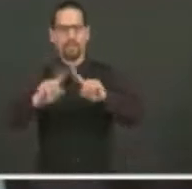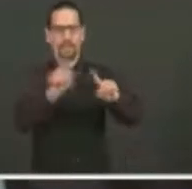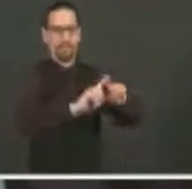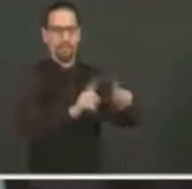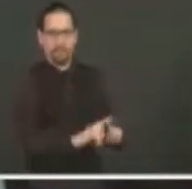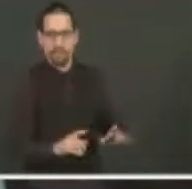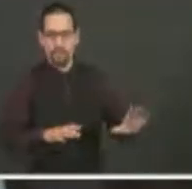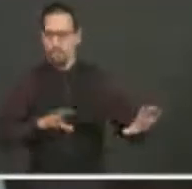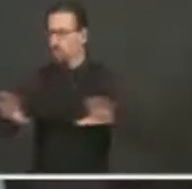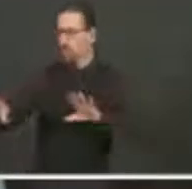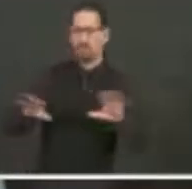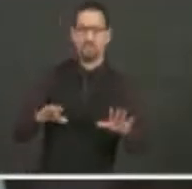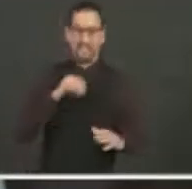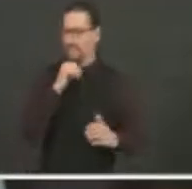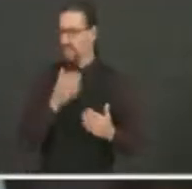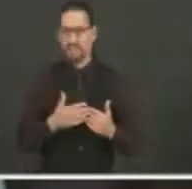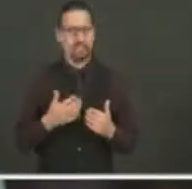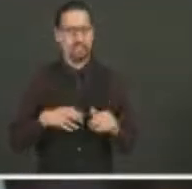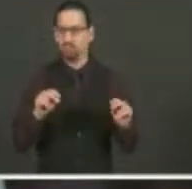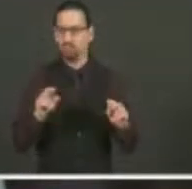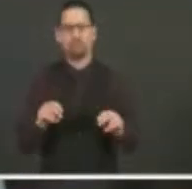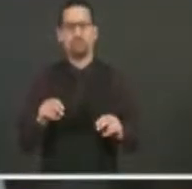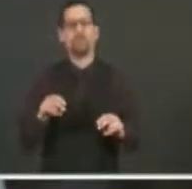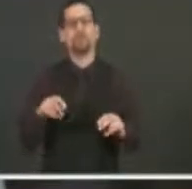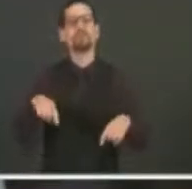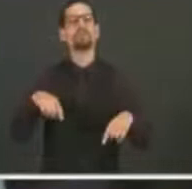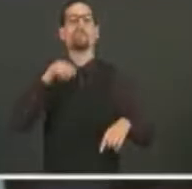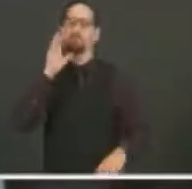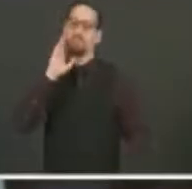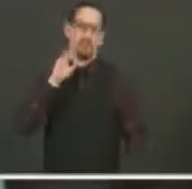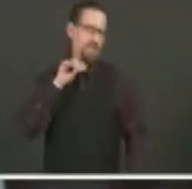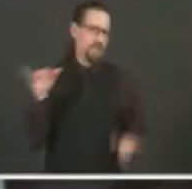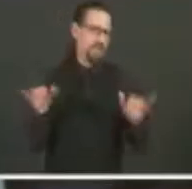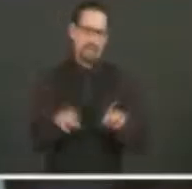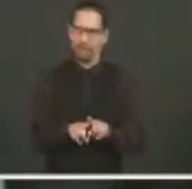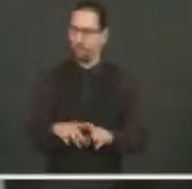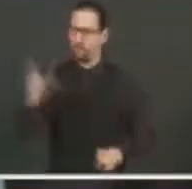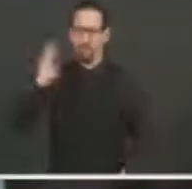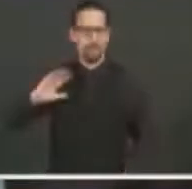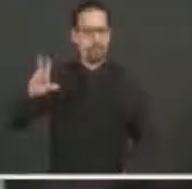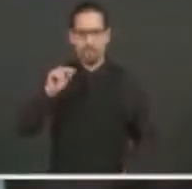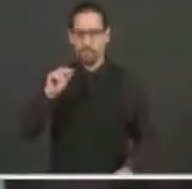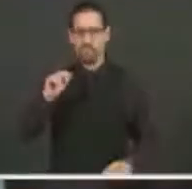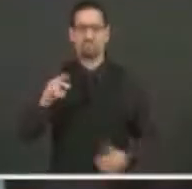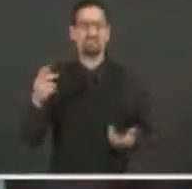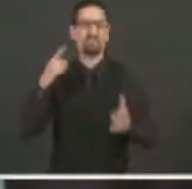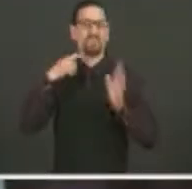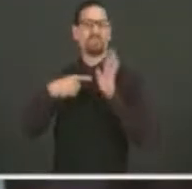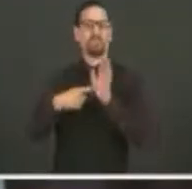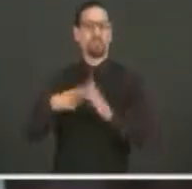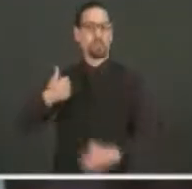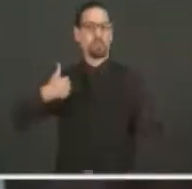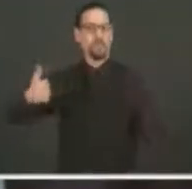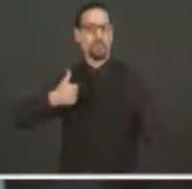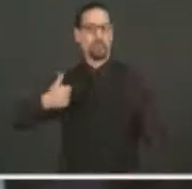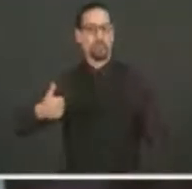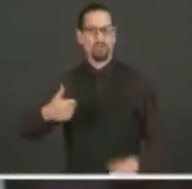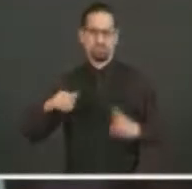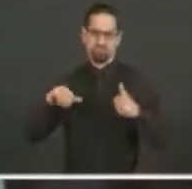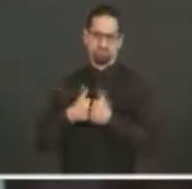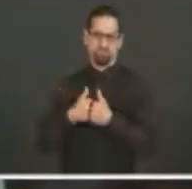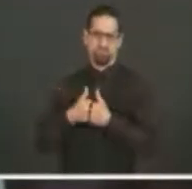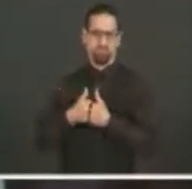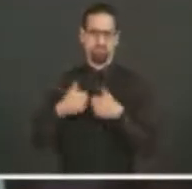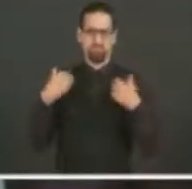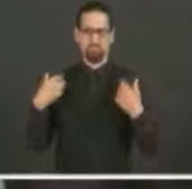was. You know, like transportation, it's going to be hard. Transportation will be hard to figure out. We cannot just say